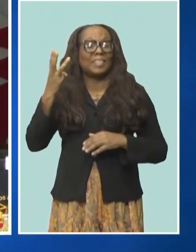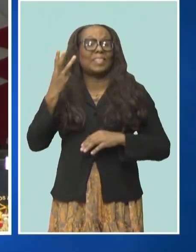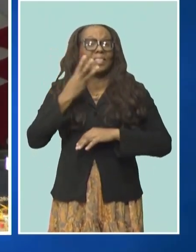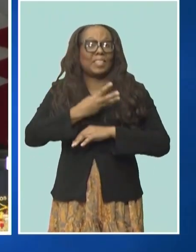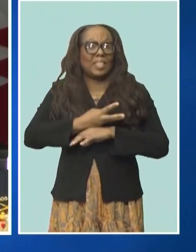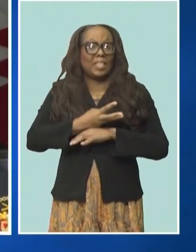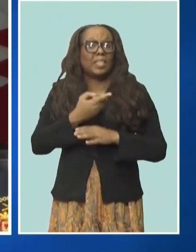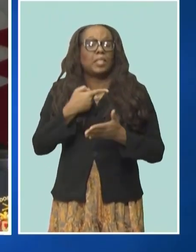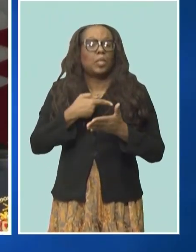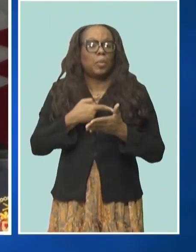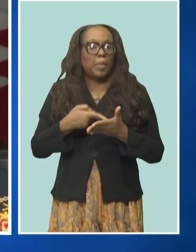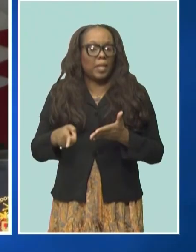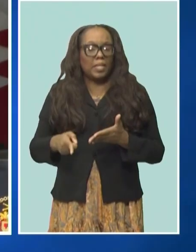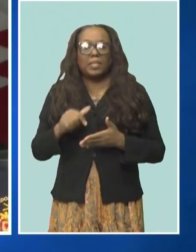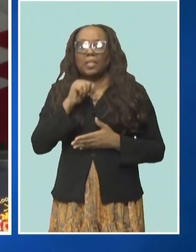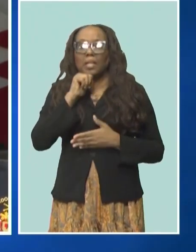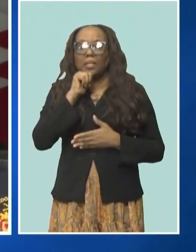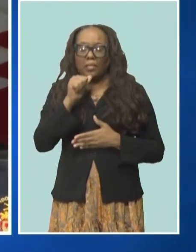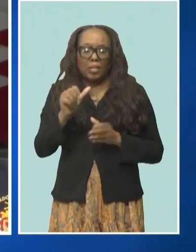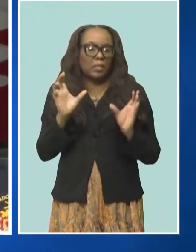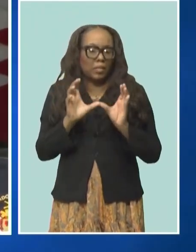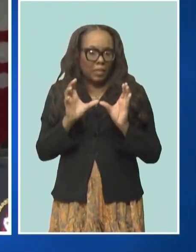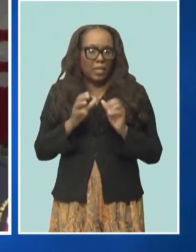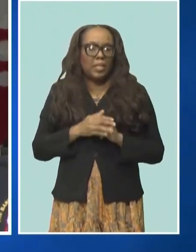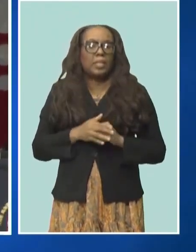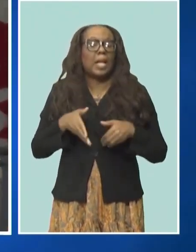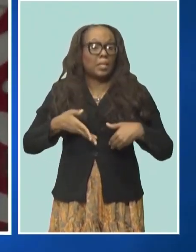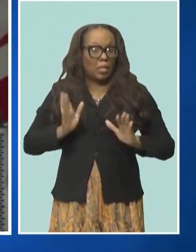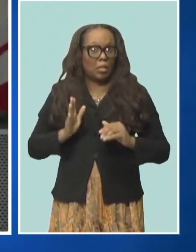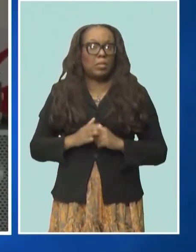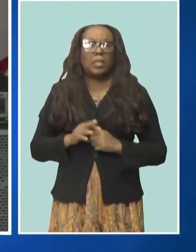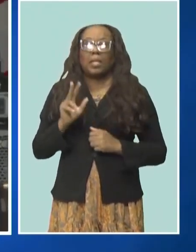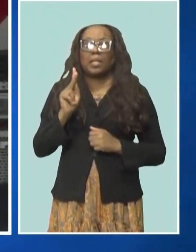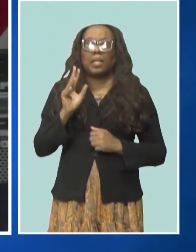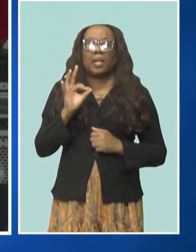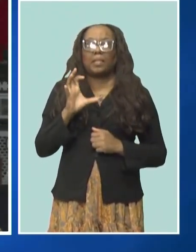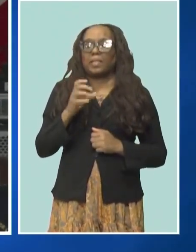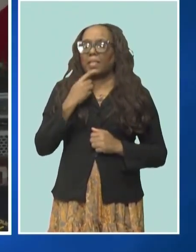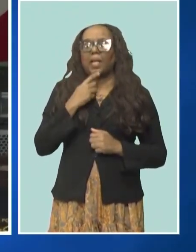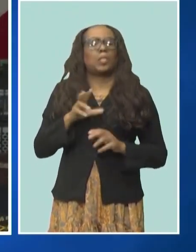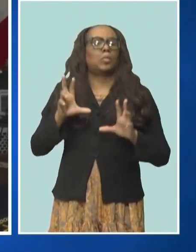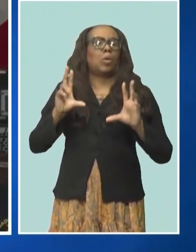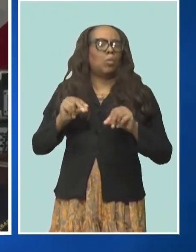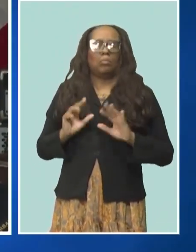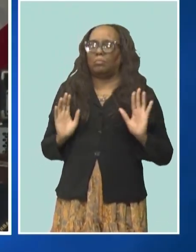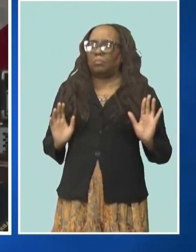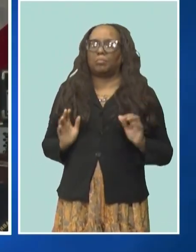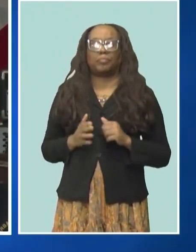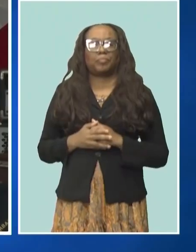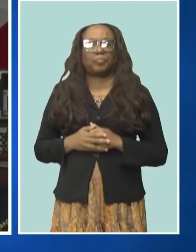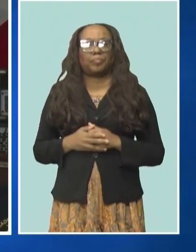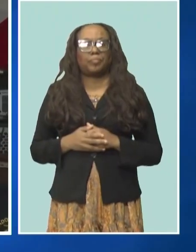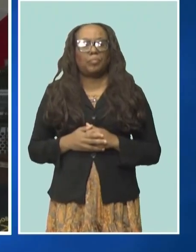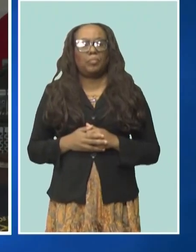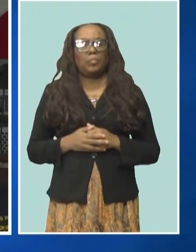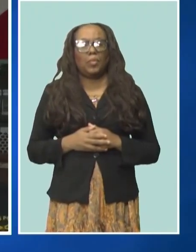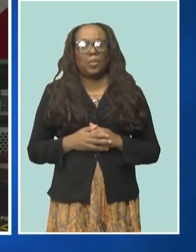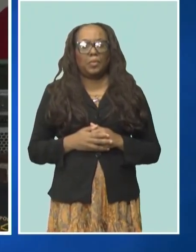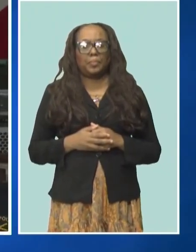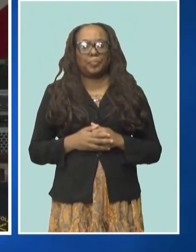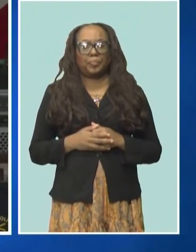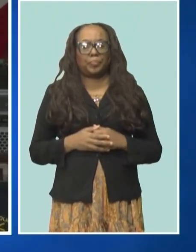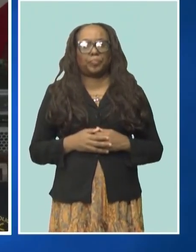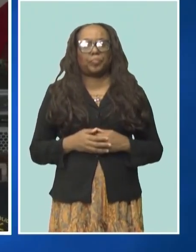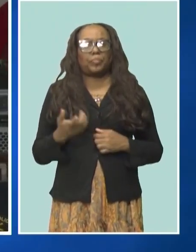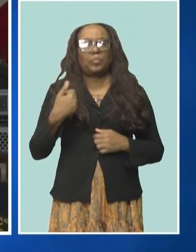on certified leave. KFC pulled on that. That is when we decided